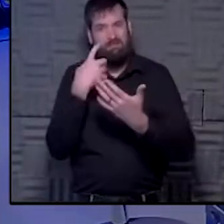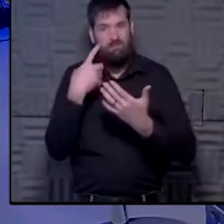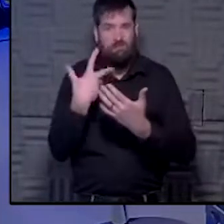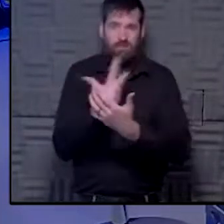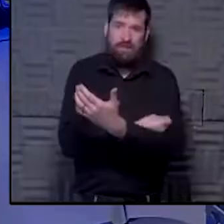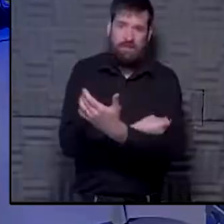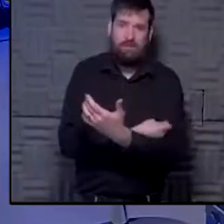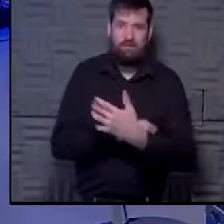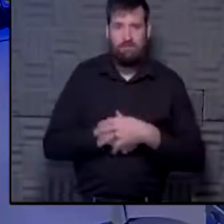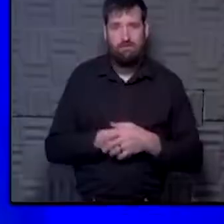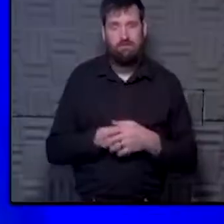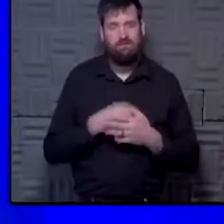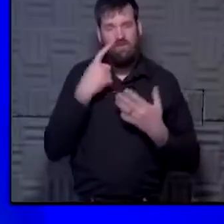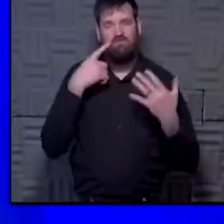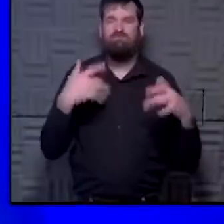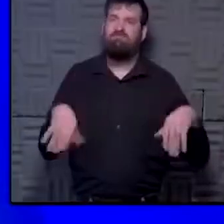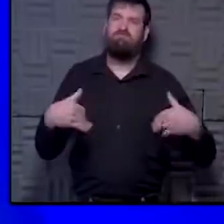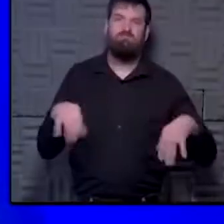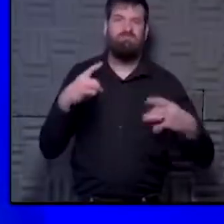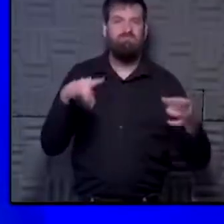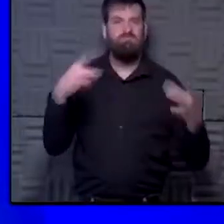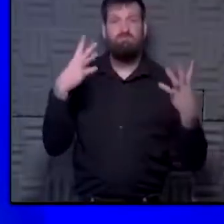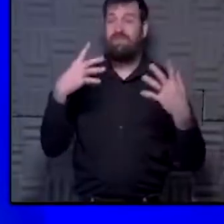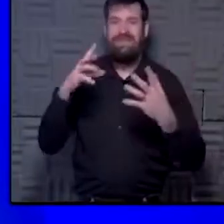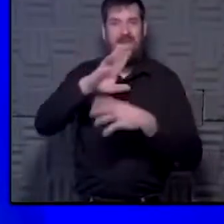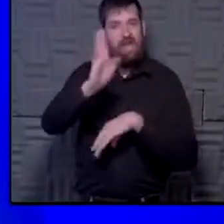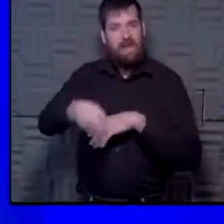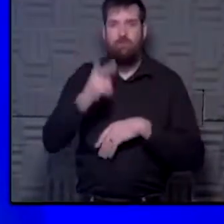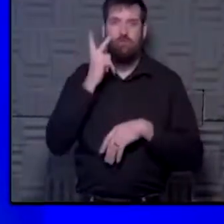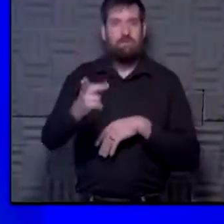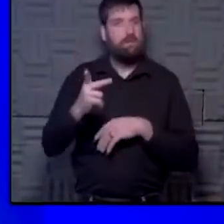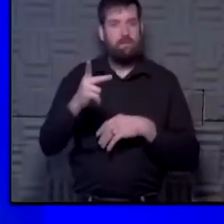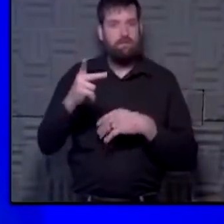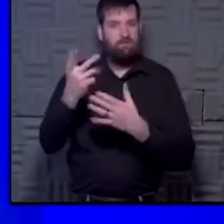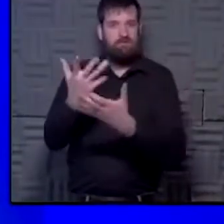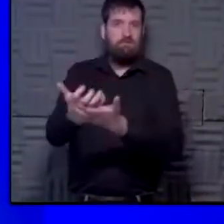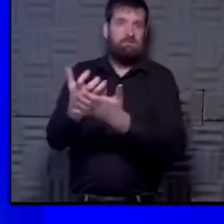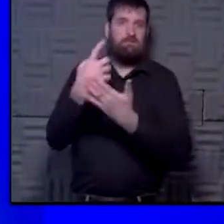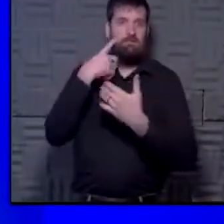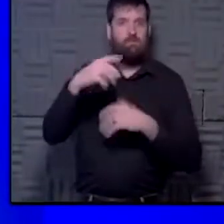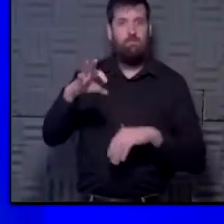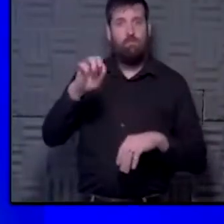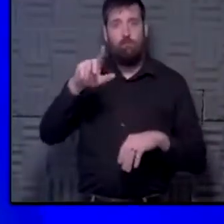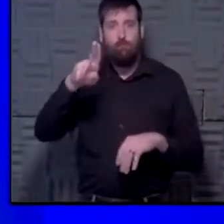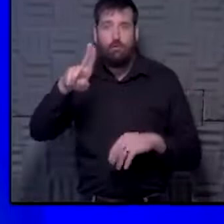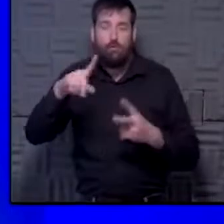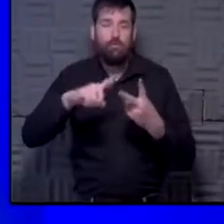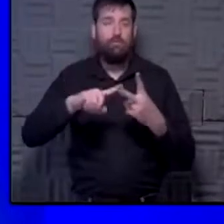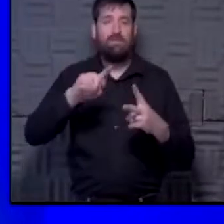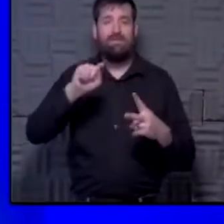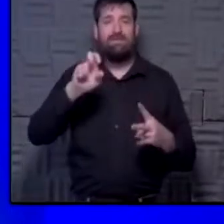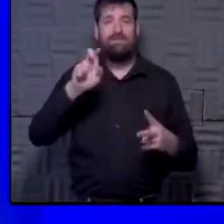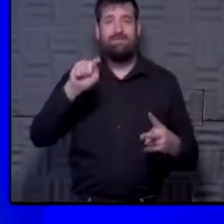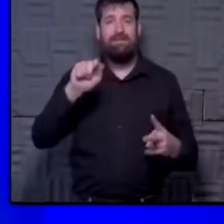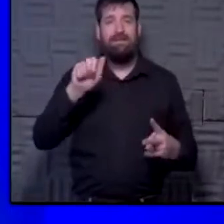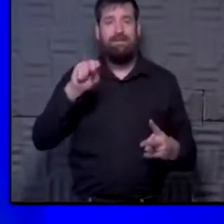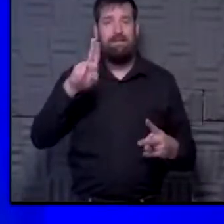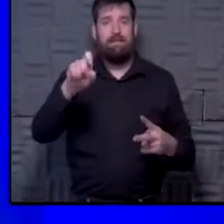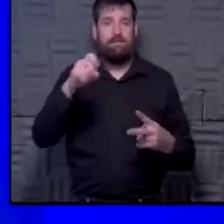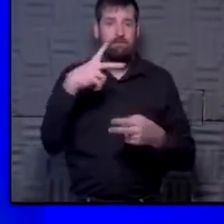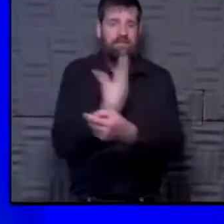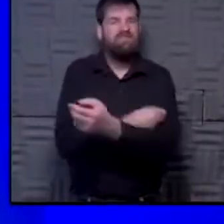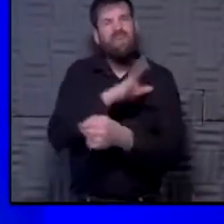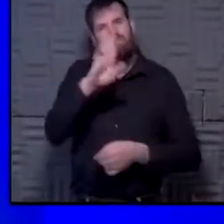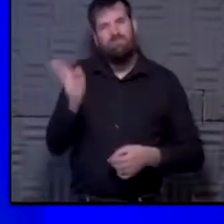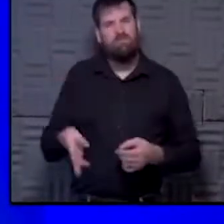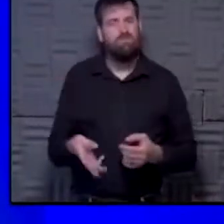for this devastating disease is so high. We've never seen this demand for influenza vaccine or for tetanus vaccine or anything like that. We